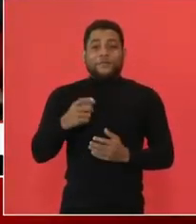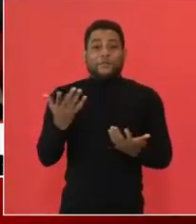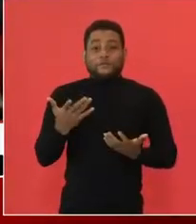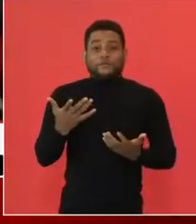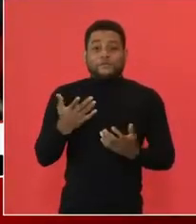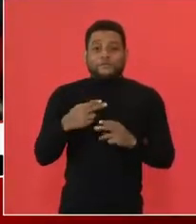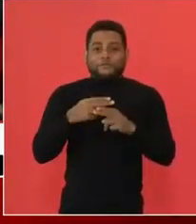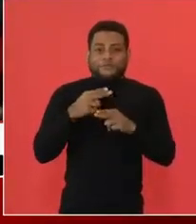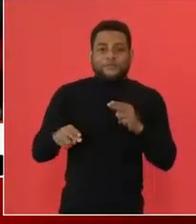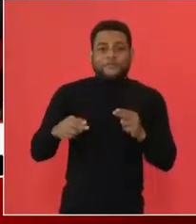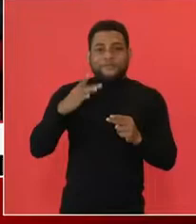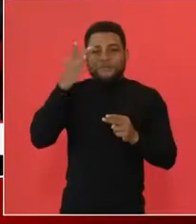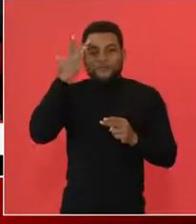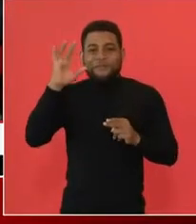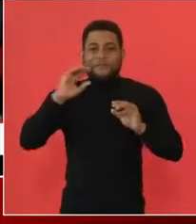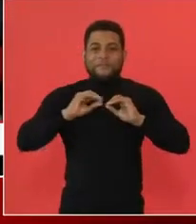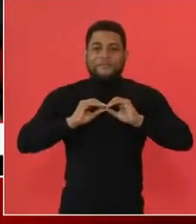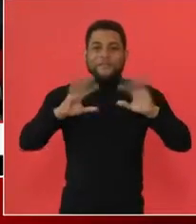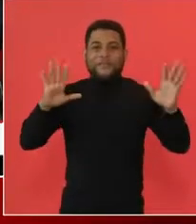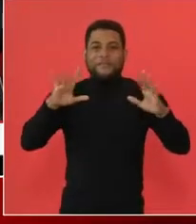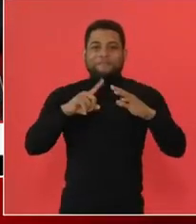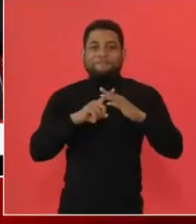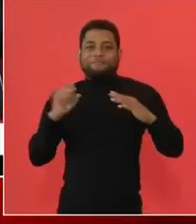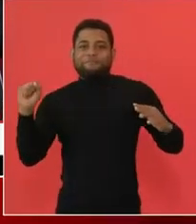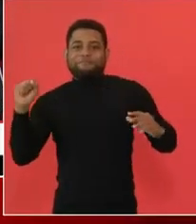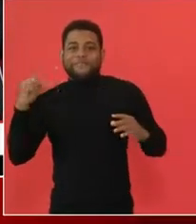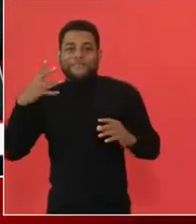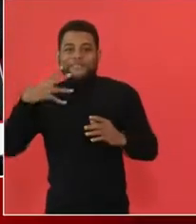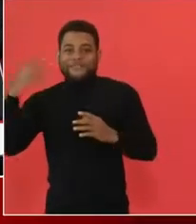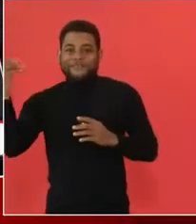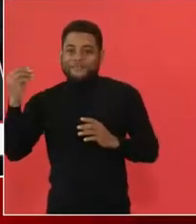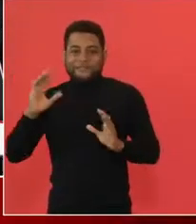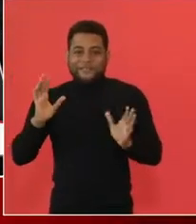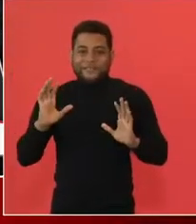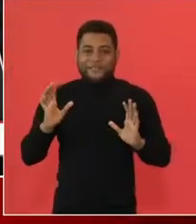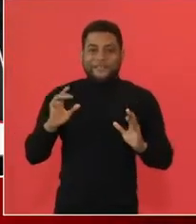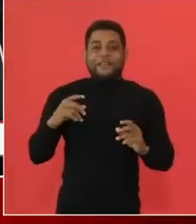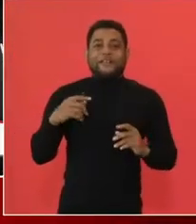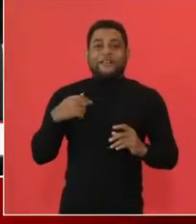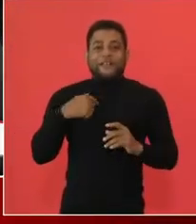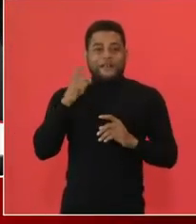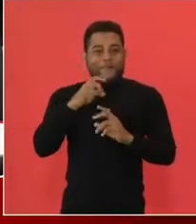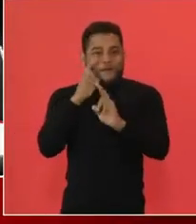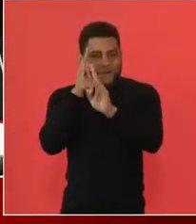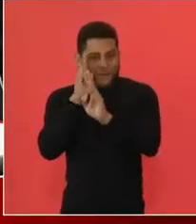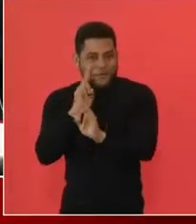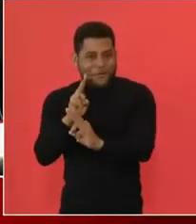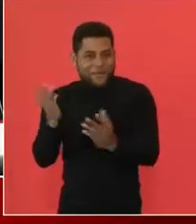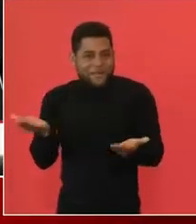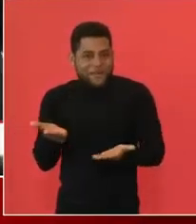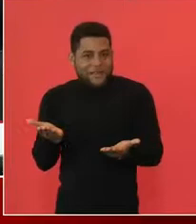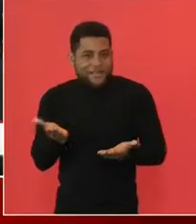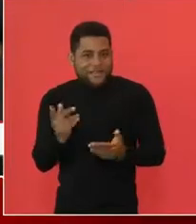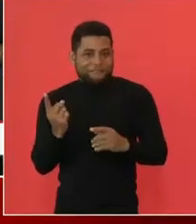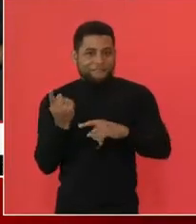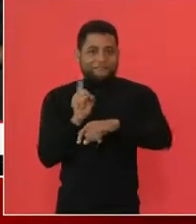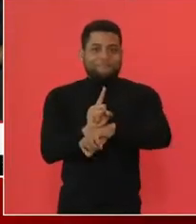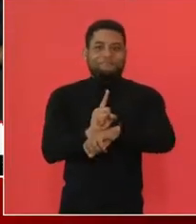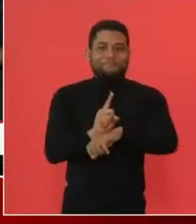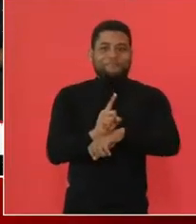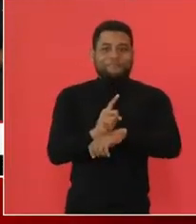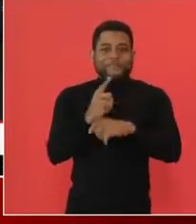On that note, silver and gold have I none, but I have the honor of standing before you and the privilege to say thank